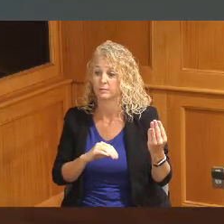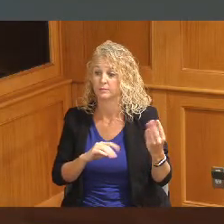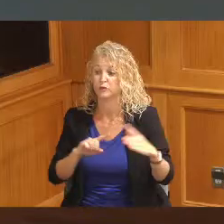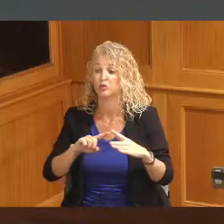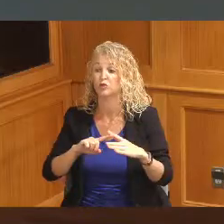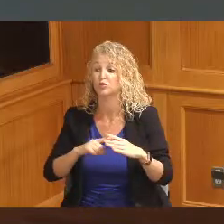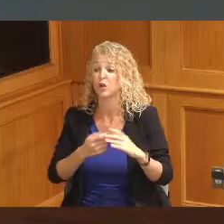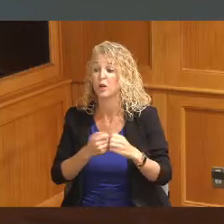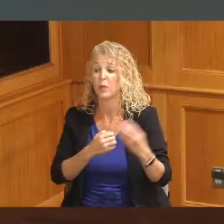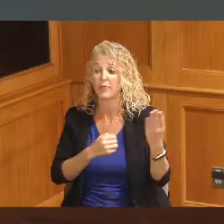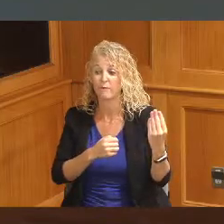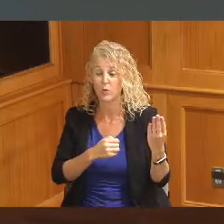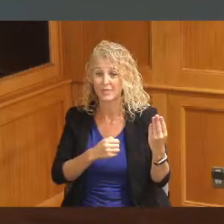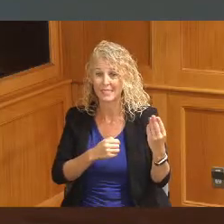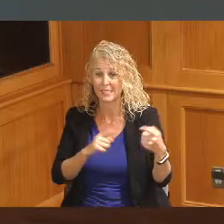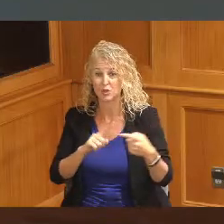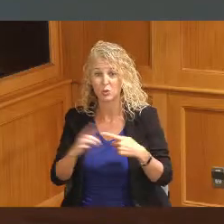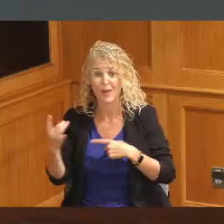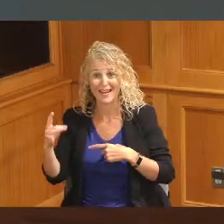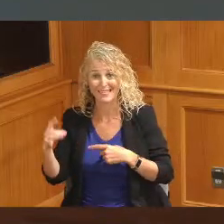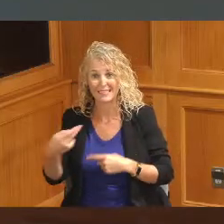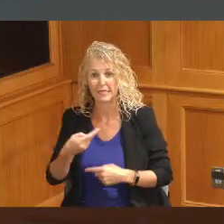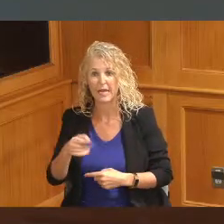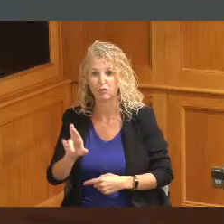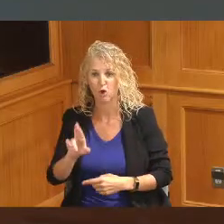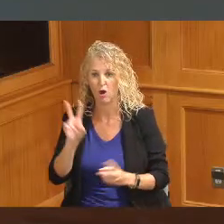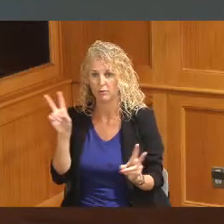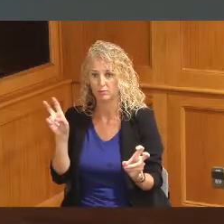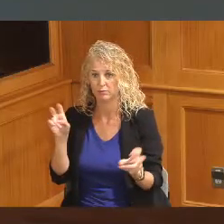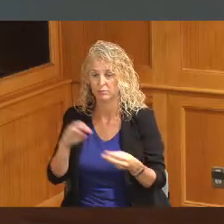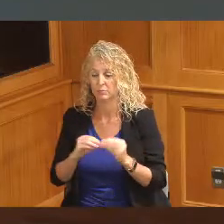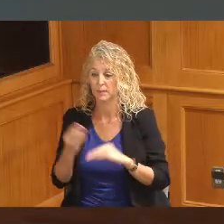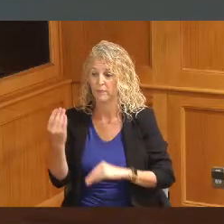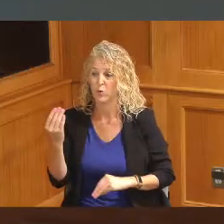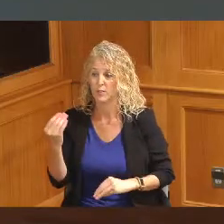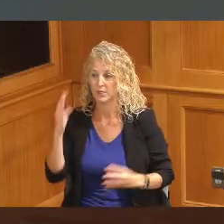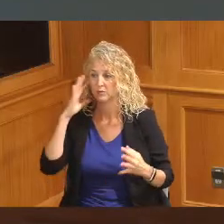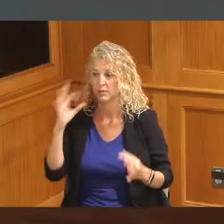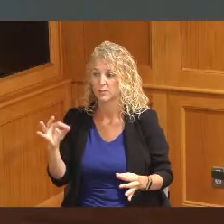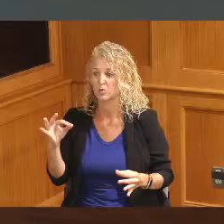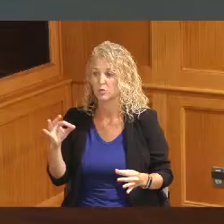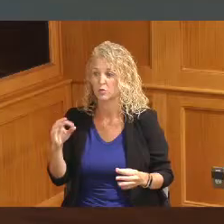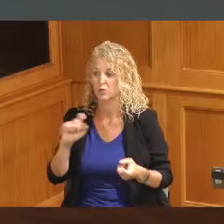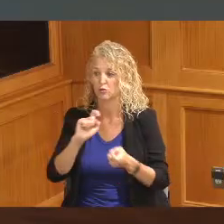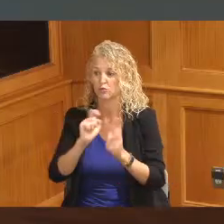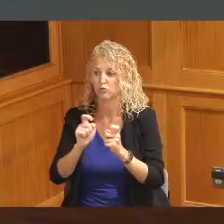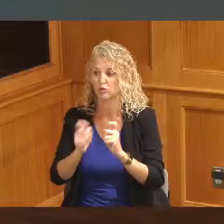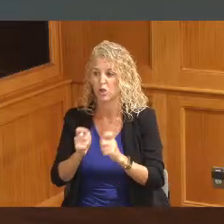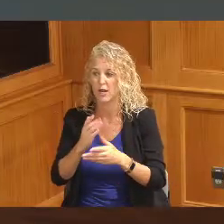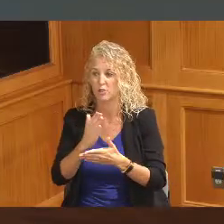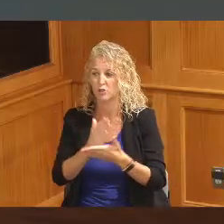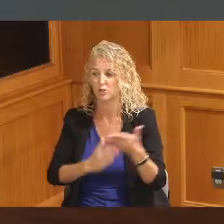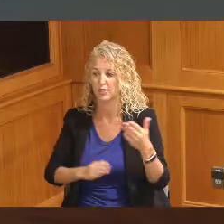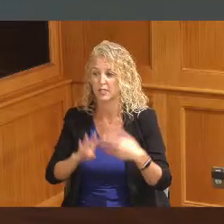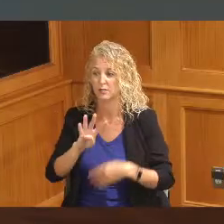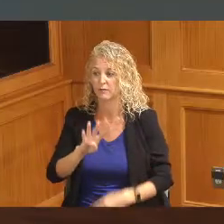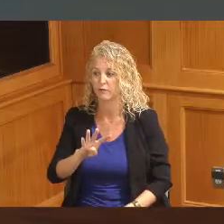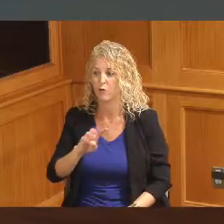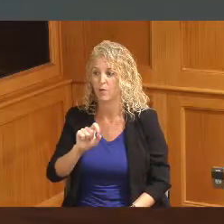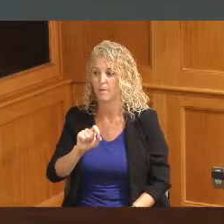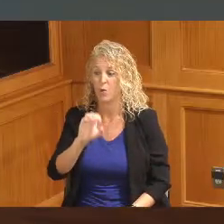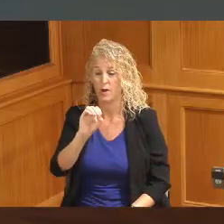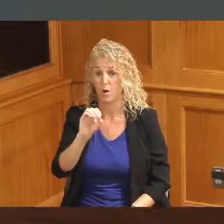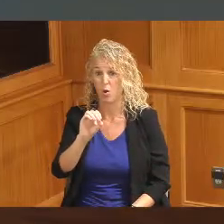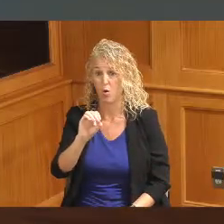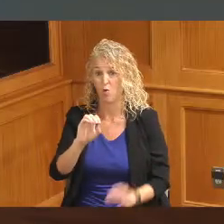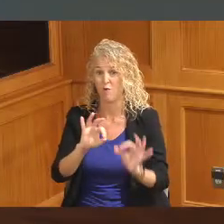starting with item 14, you have some human resource issues. Item 14 is a resolution to modify sections 4.0